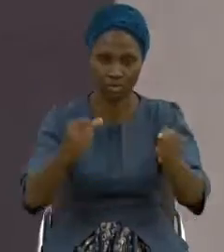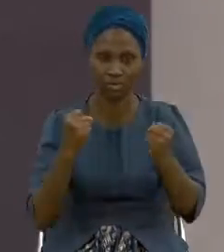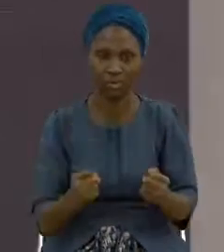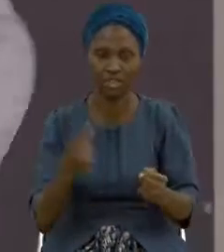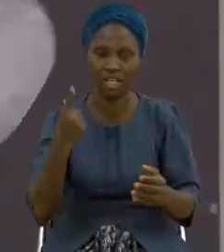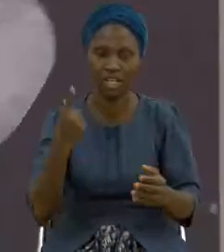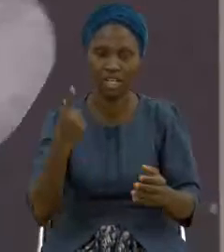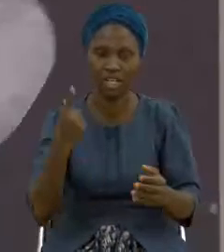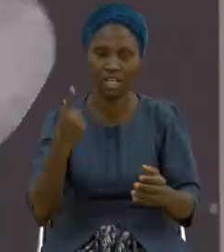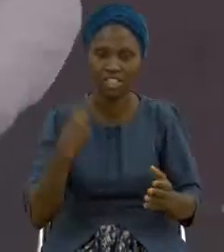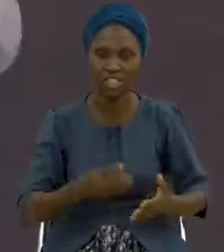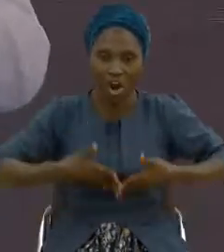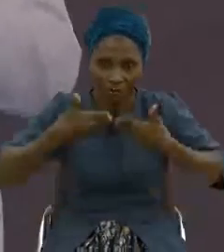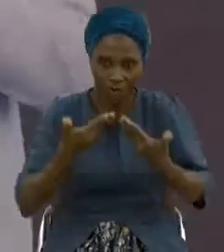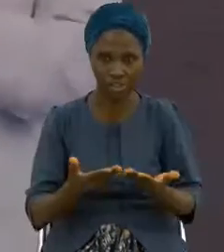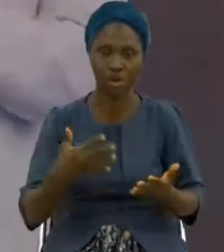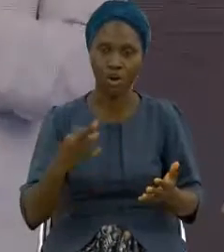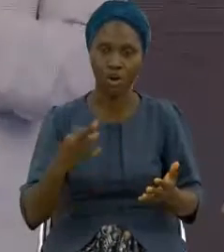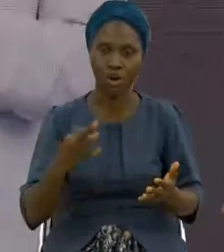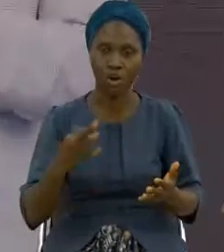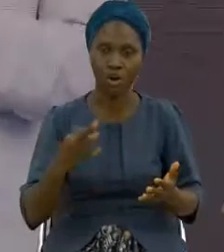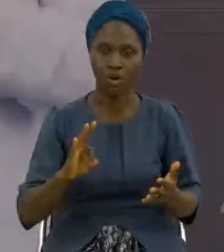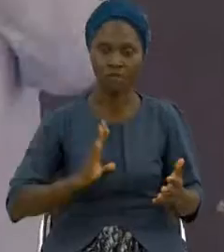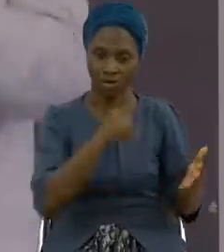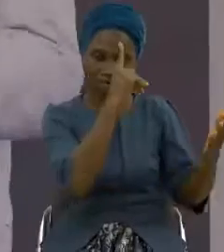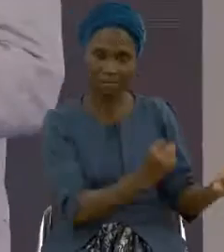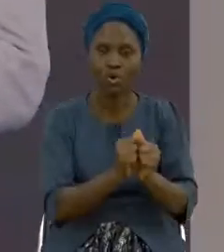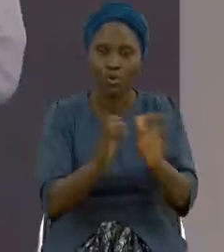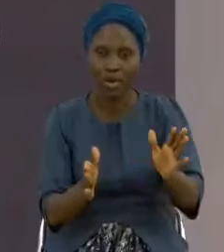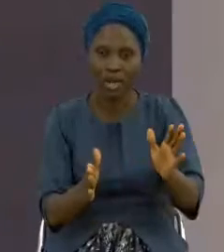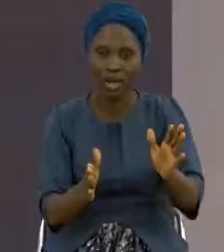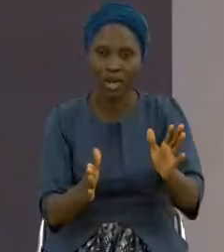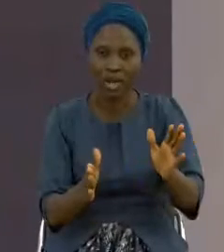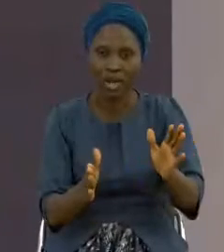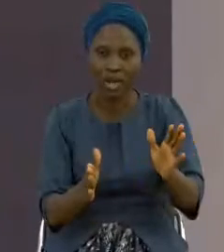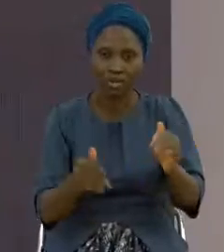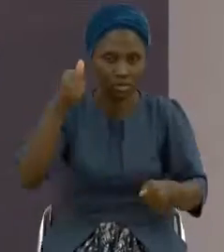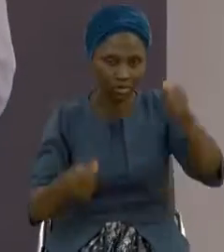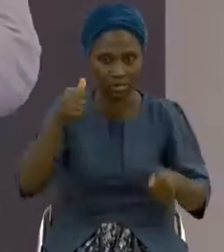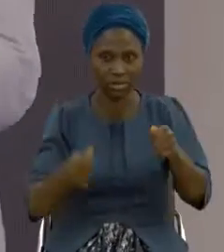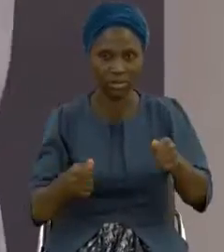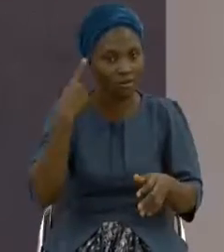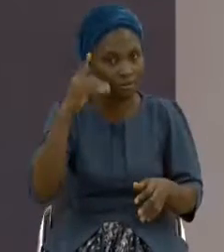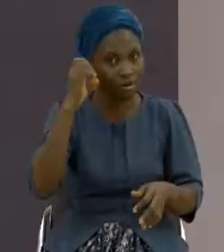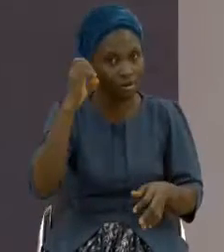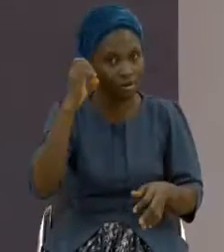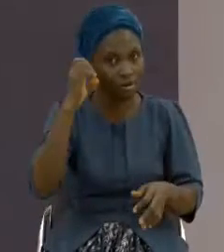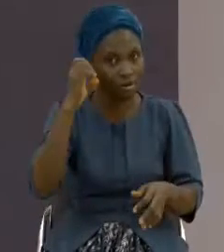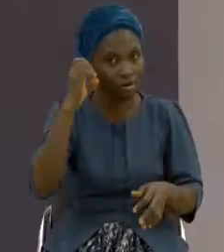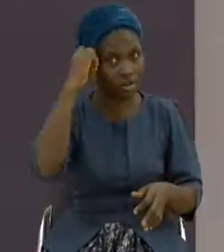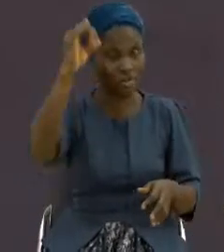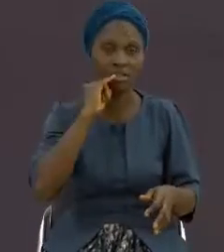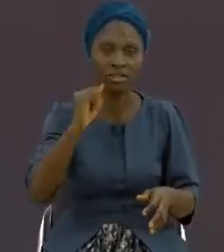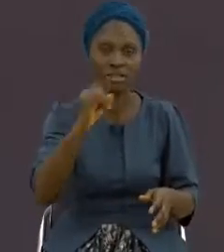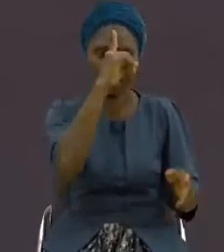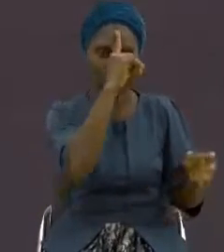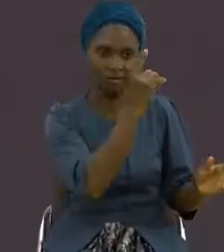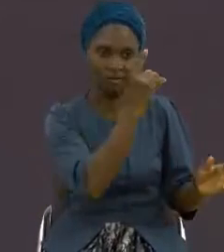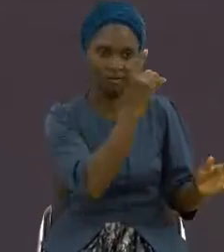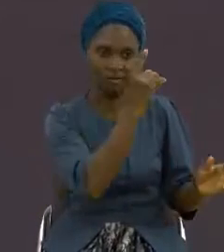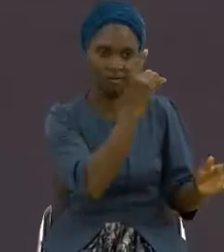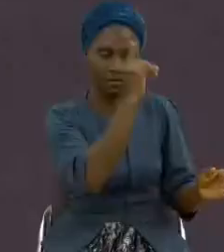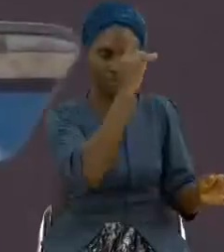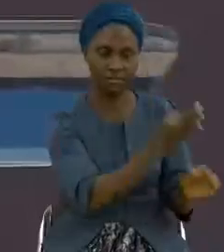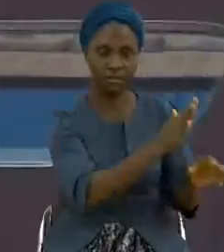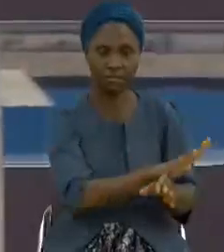without wavering, for he is faithful that promise. Verse 38